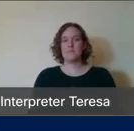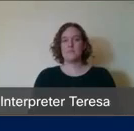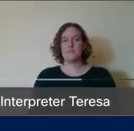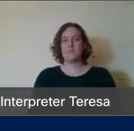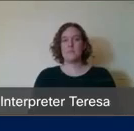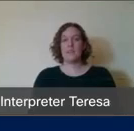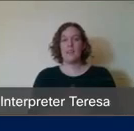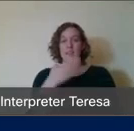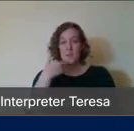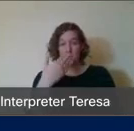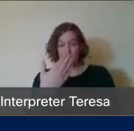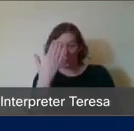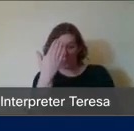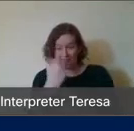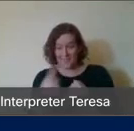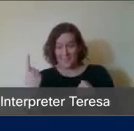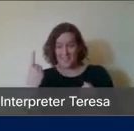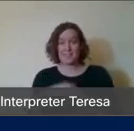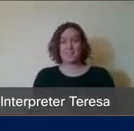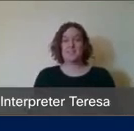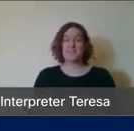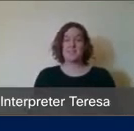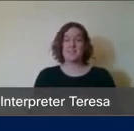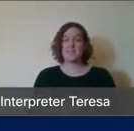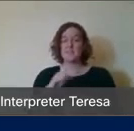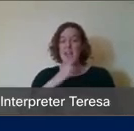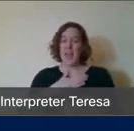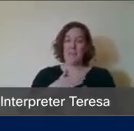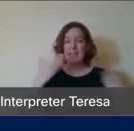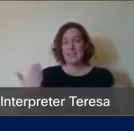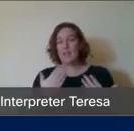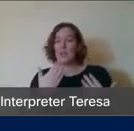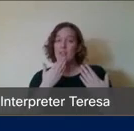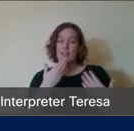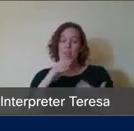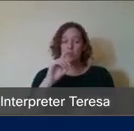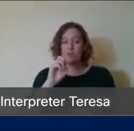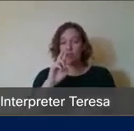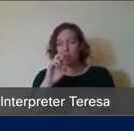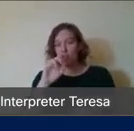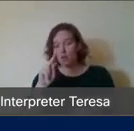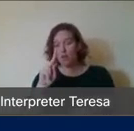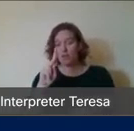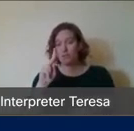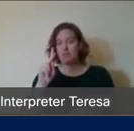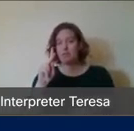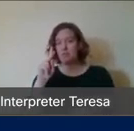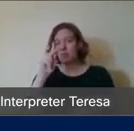Good morning, everyone. It's a pleasure to be here. Thank you, Derek, for the